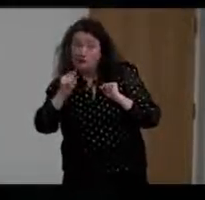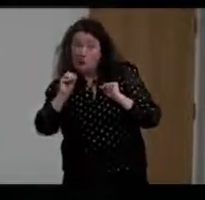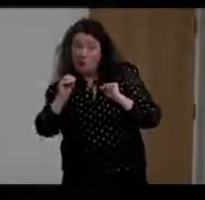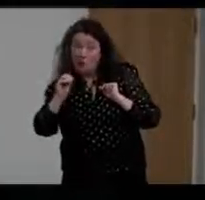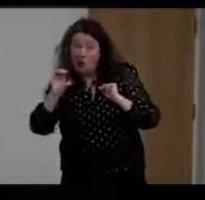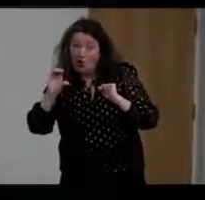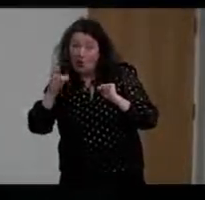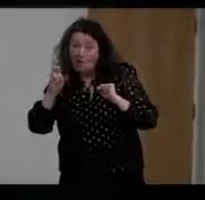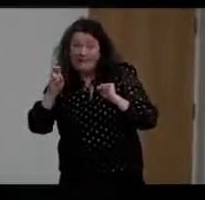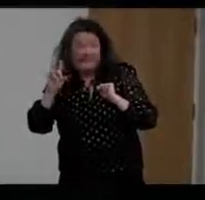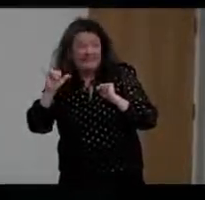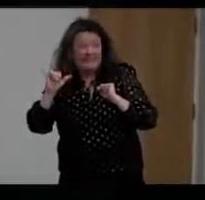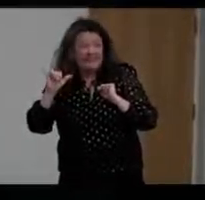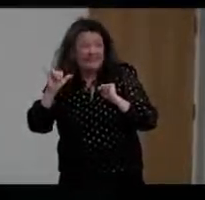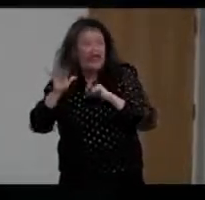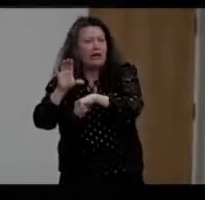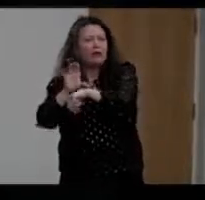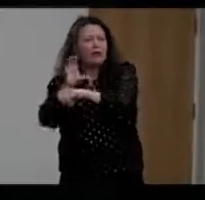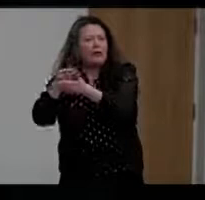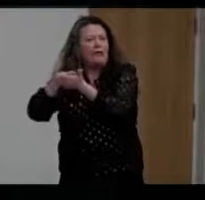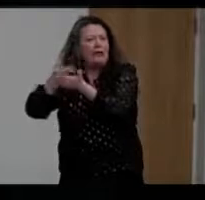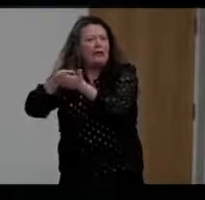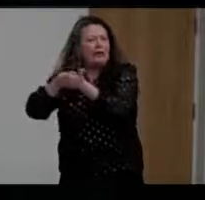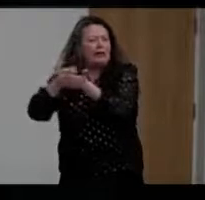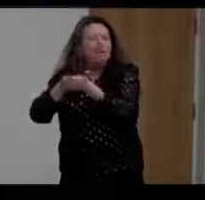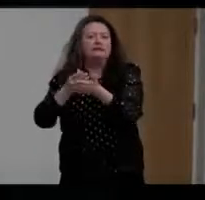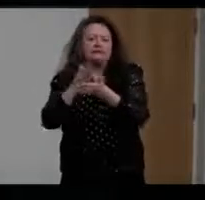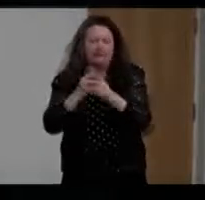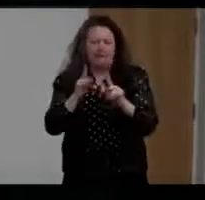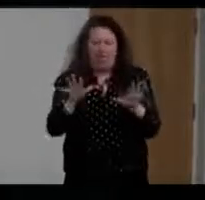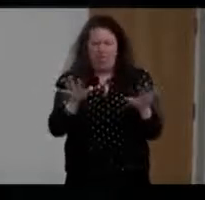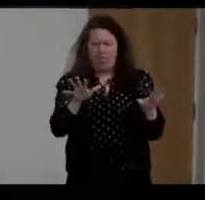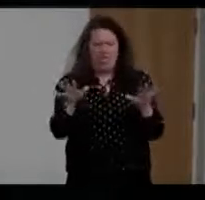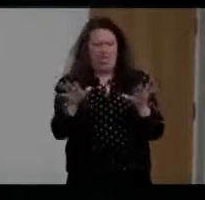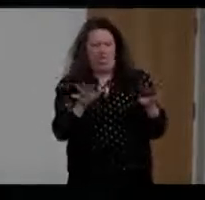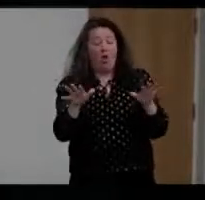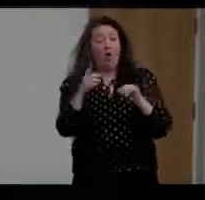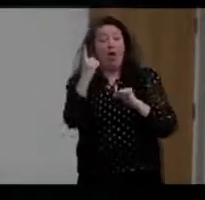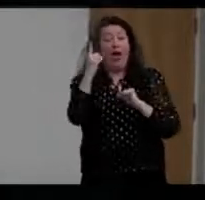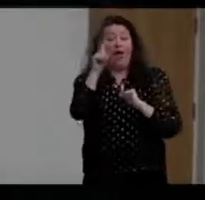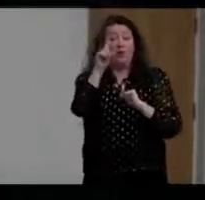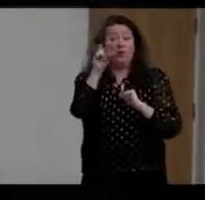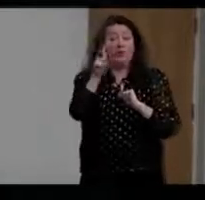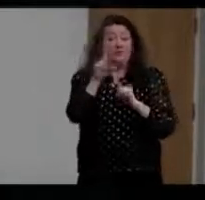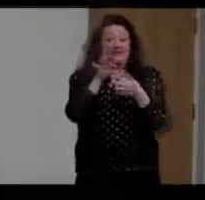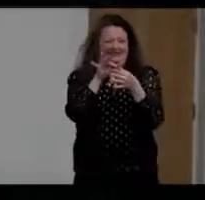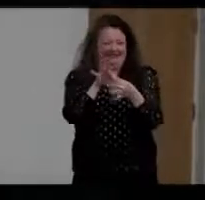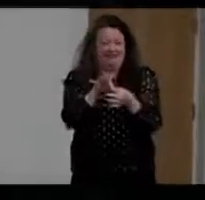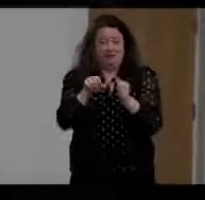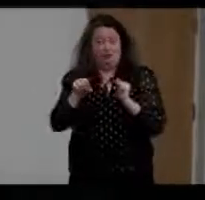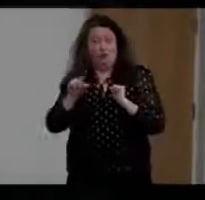the most notable objections centers around sustainability. And we have a great question here from an audience member. We thank